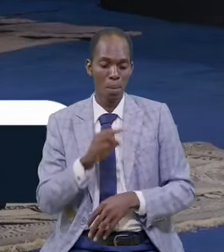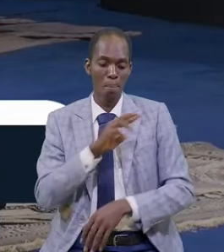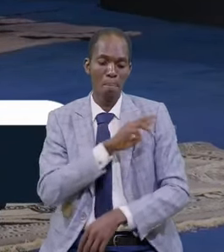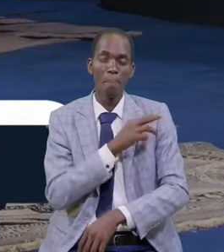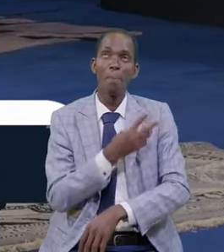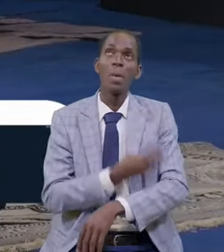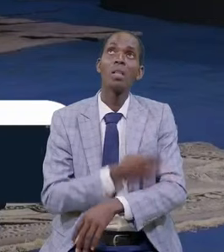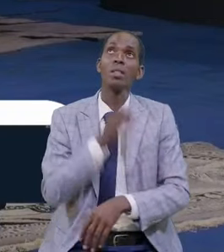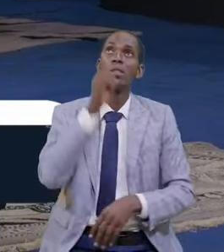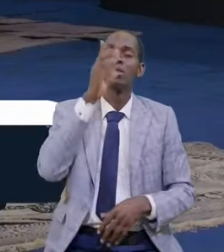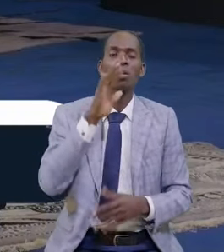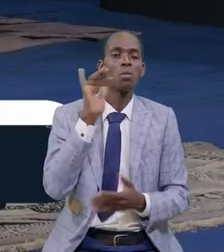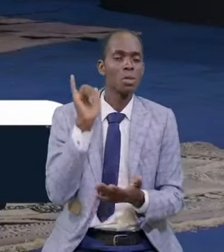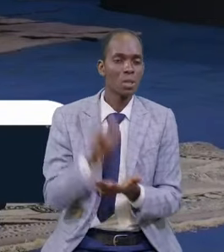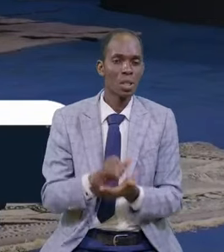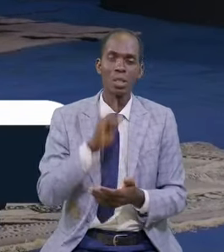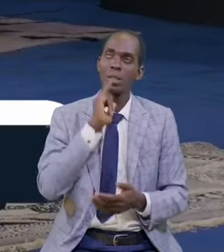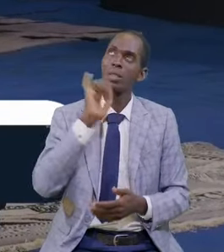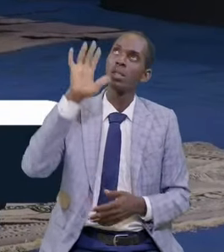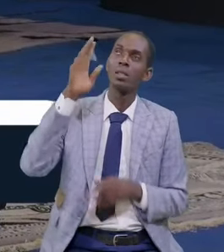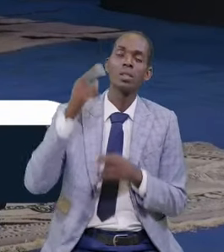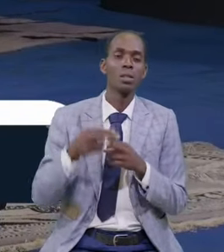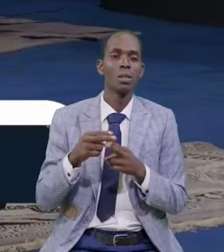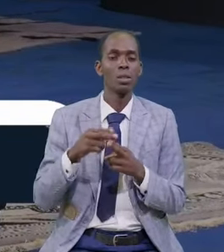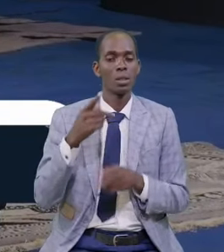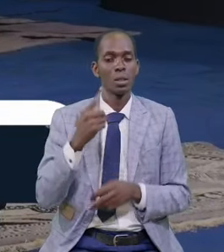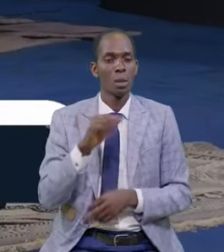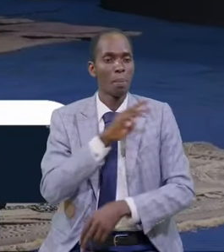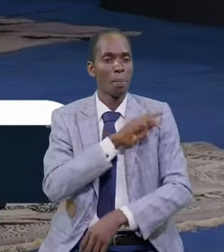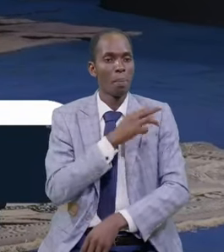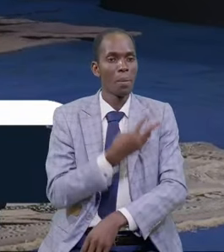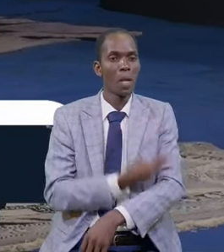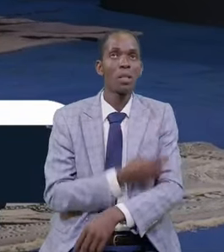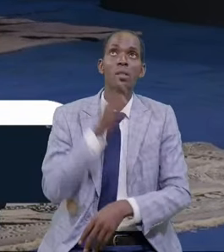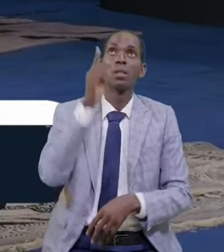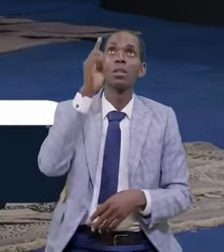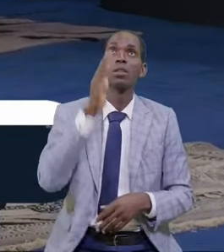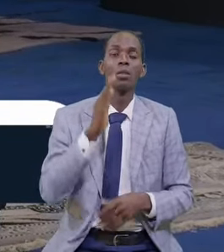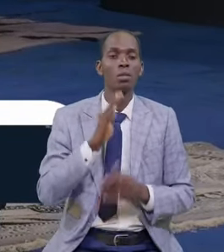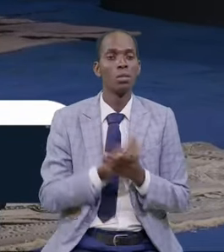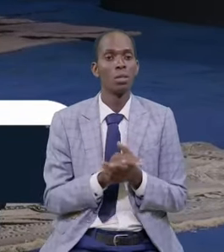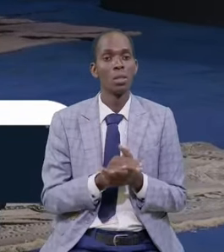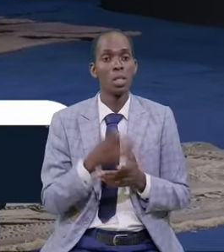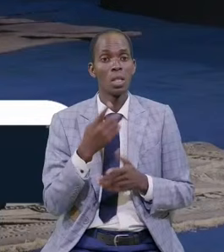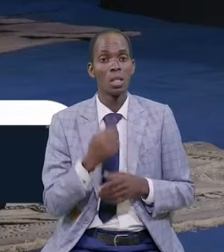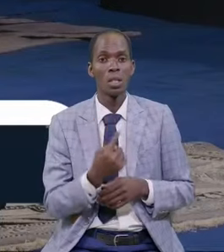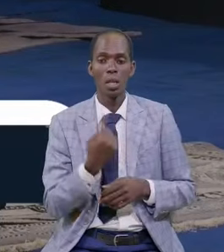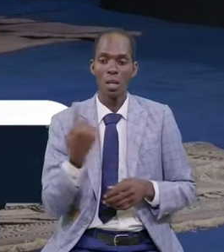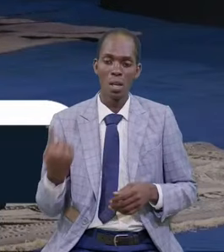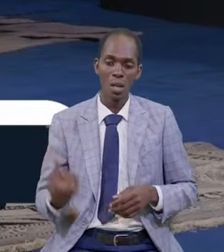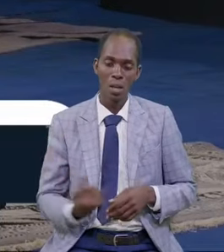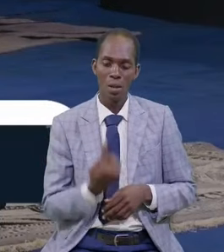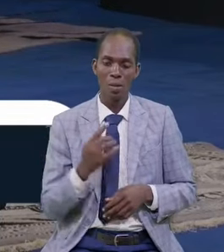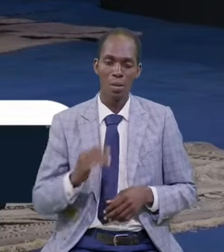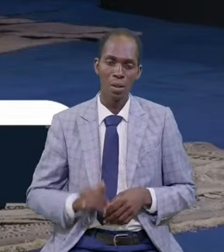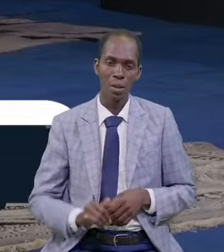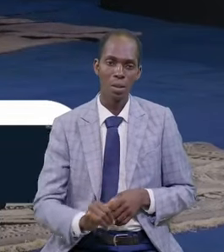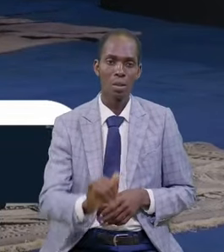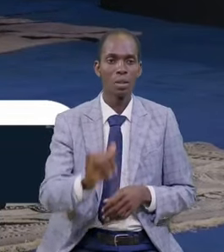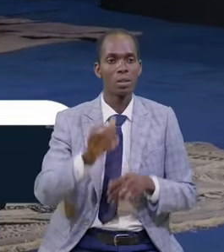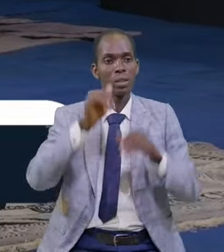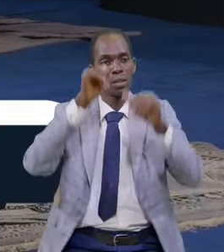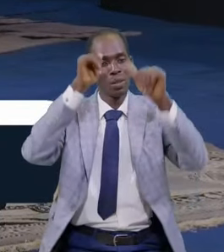that's his name the Mighty God the Everlasting father the